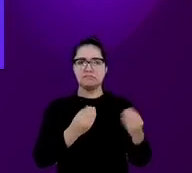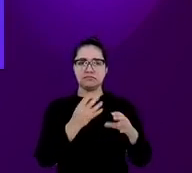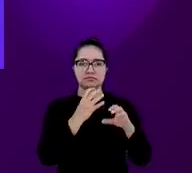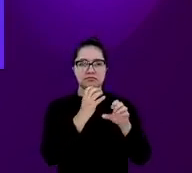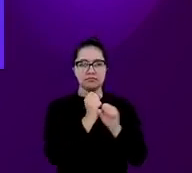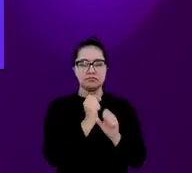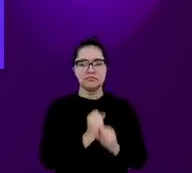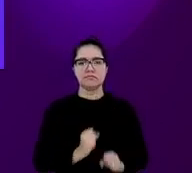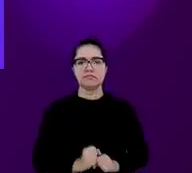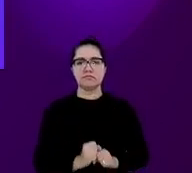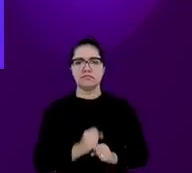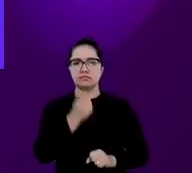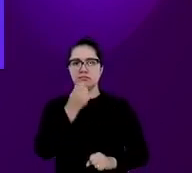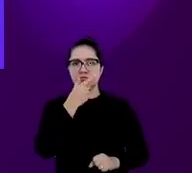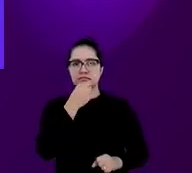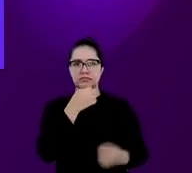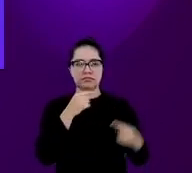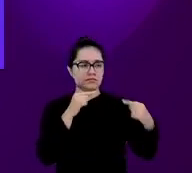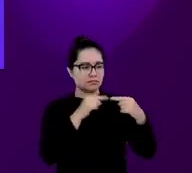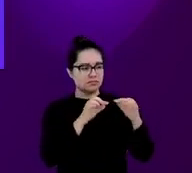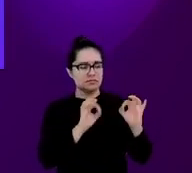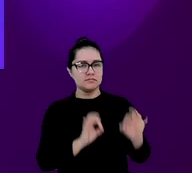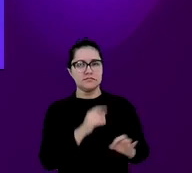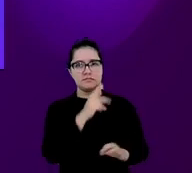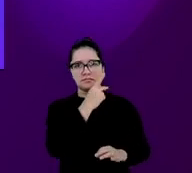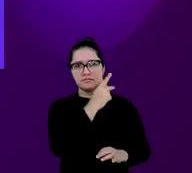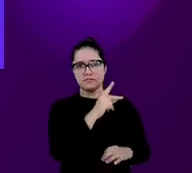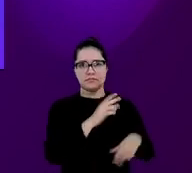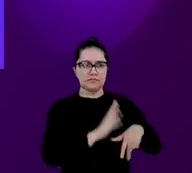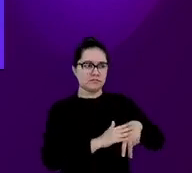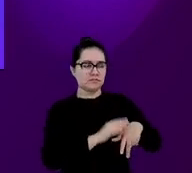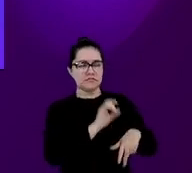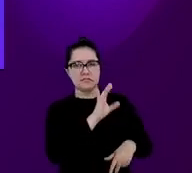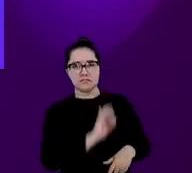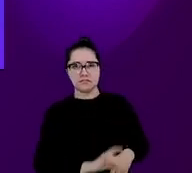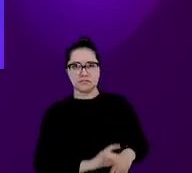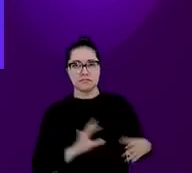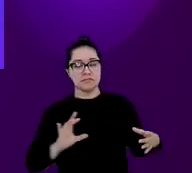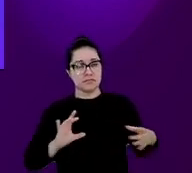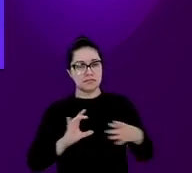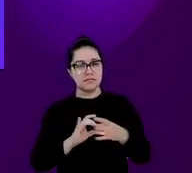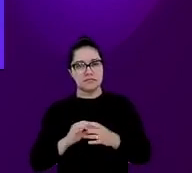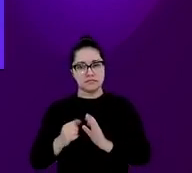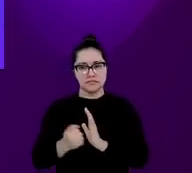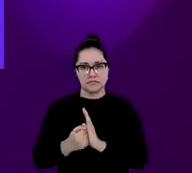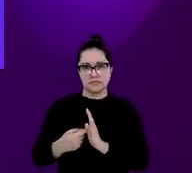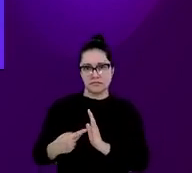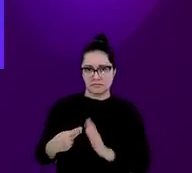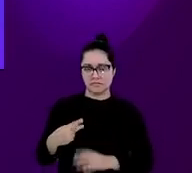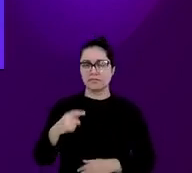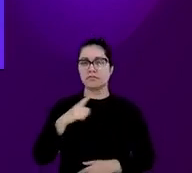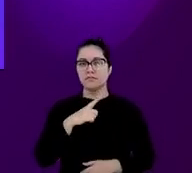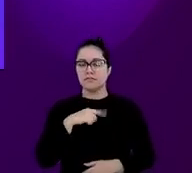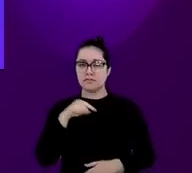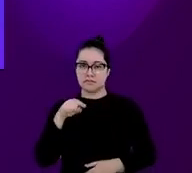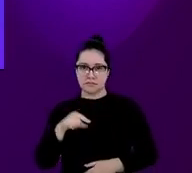an app, mobile app, in the cell phone of the therapist, and